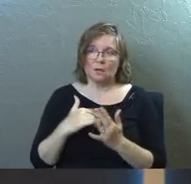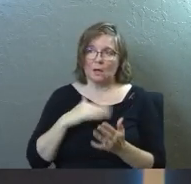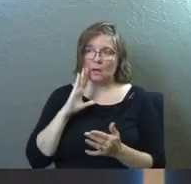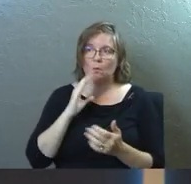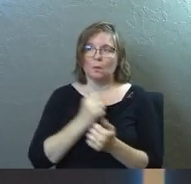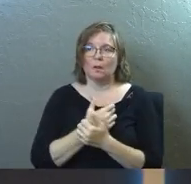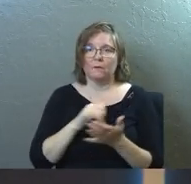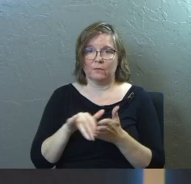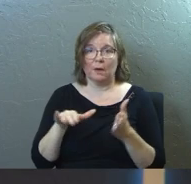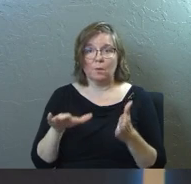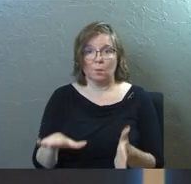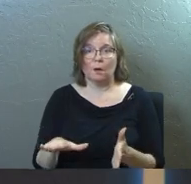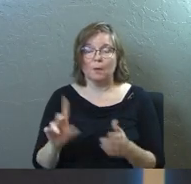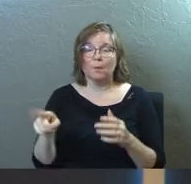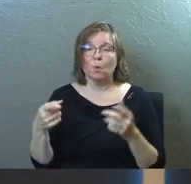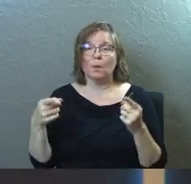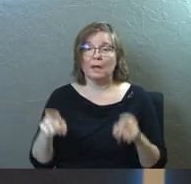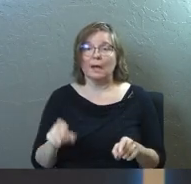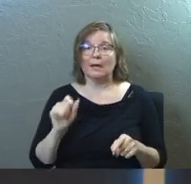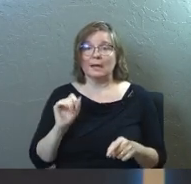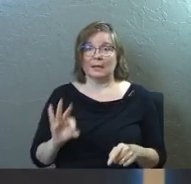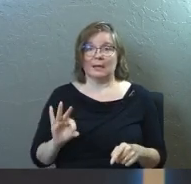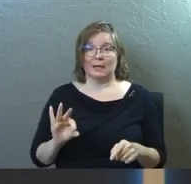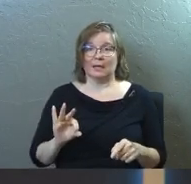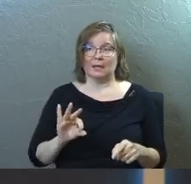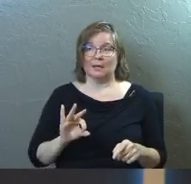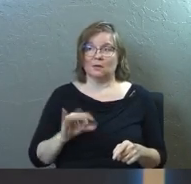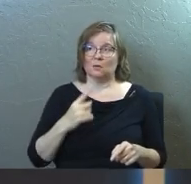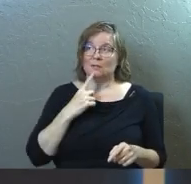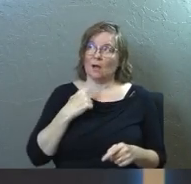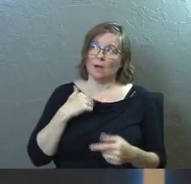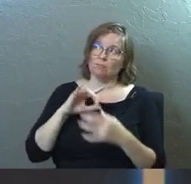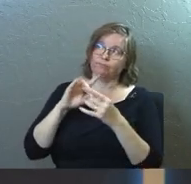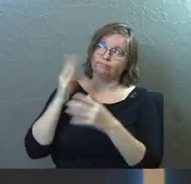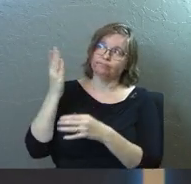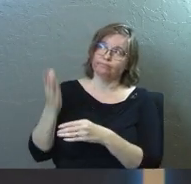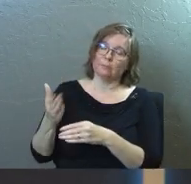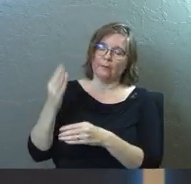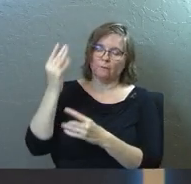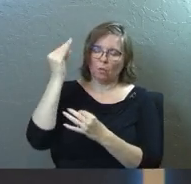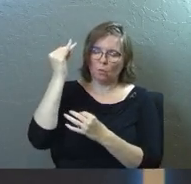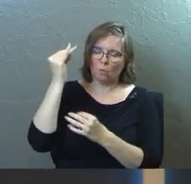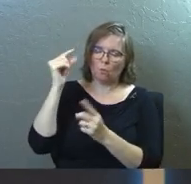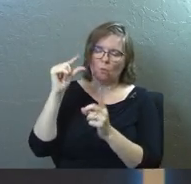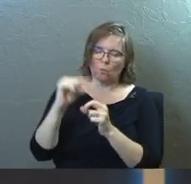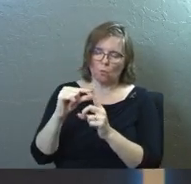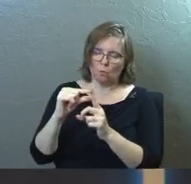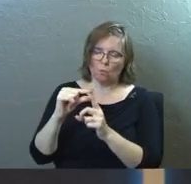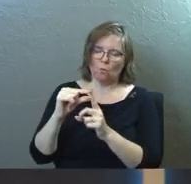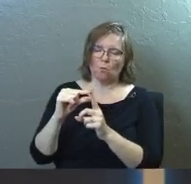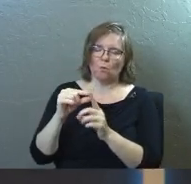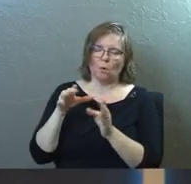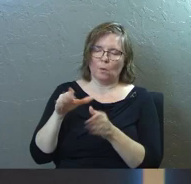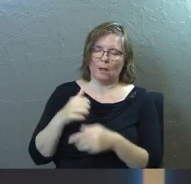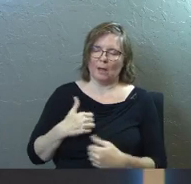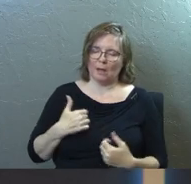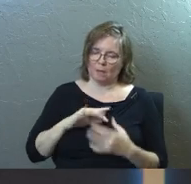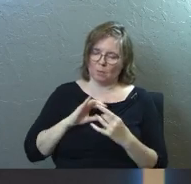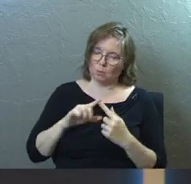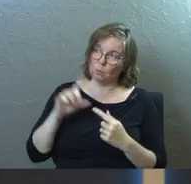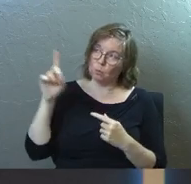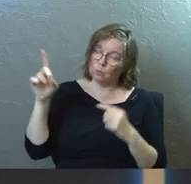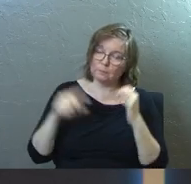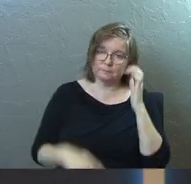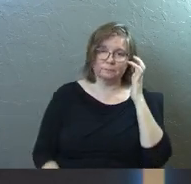I will love that way. But it only happens if we go back and say, I belong to you. Every thought, every word, every way of life, I belong